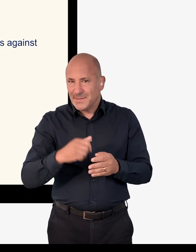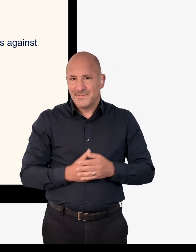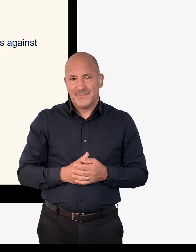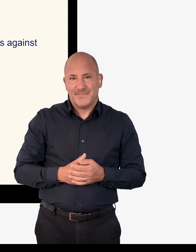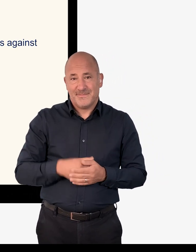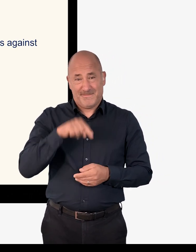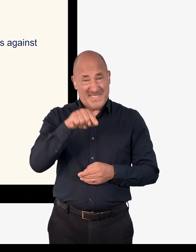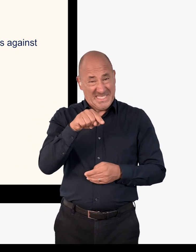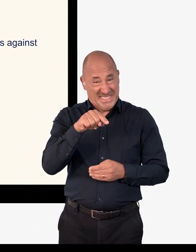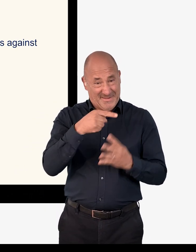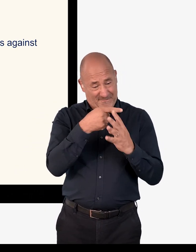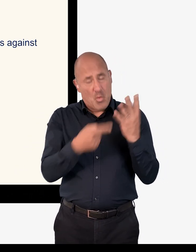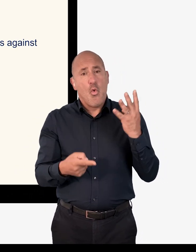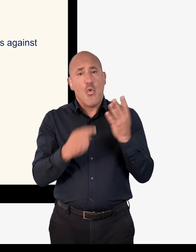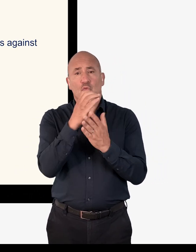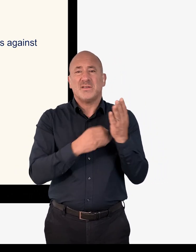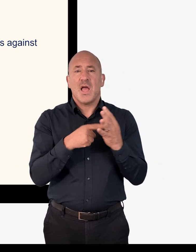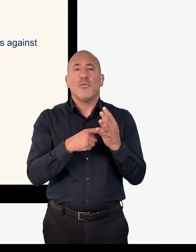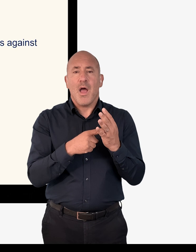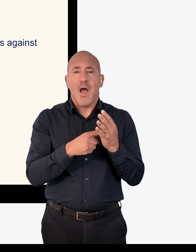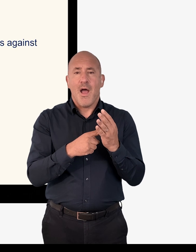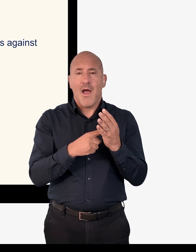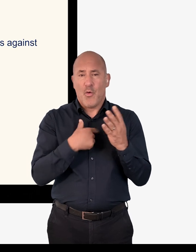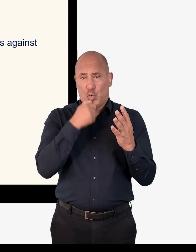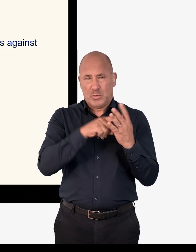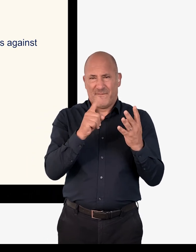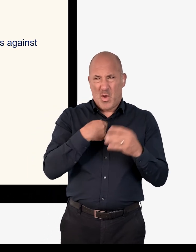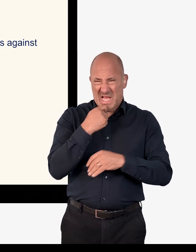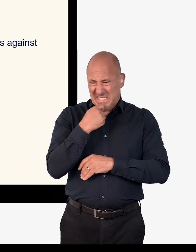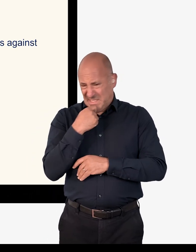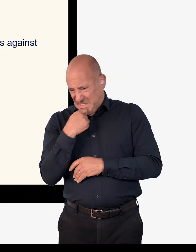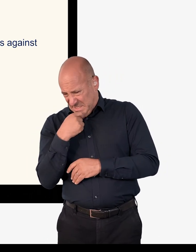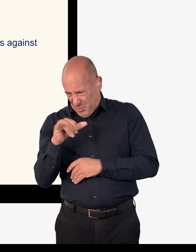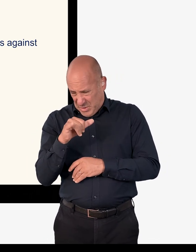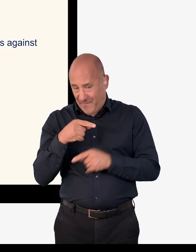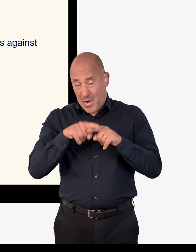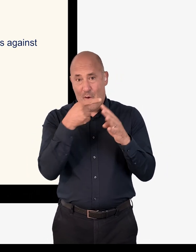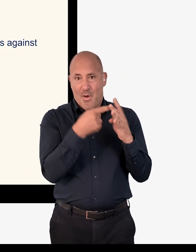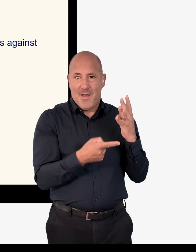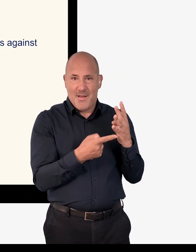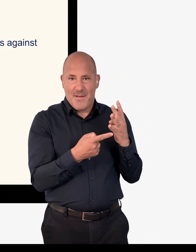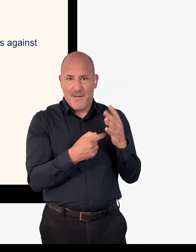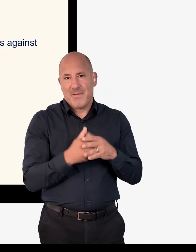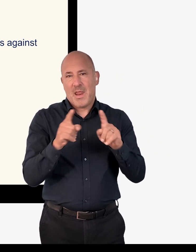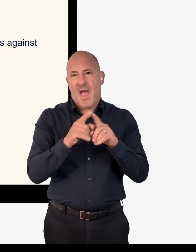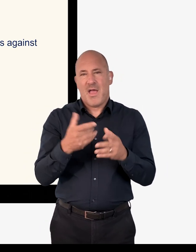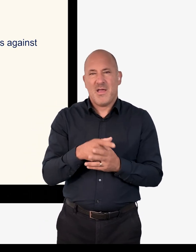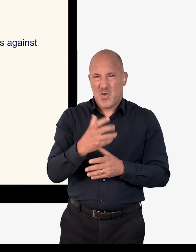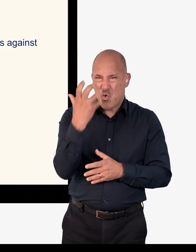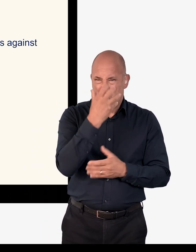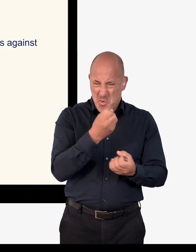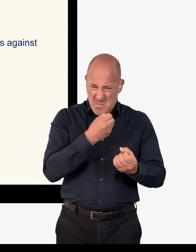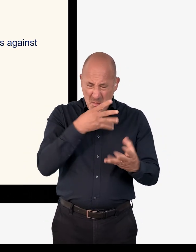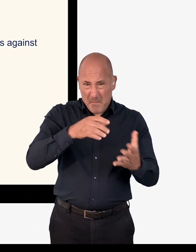project. These are the criteria we use when difficult decisions have to be made. For example,